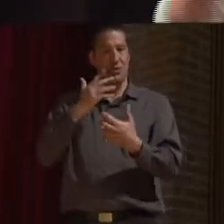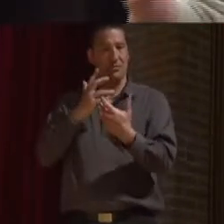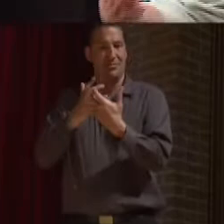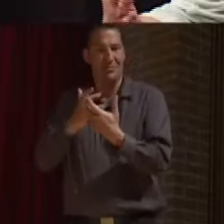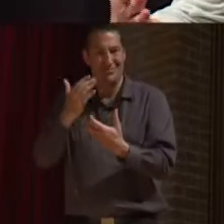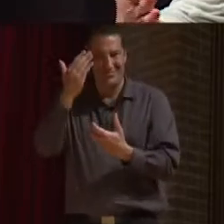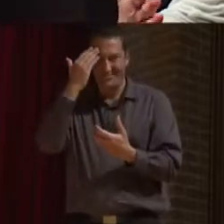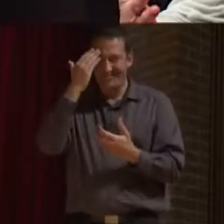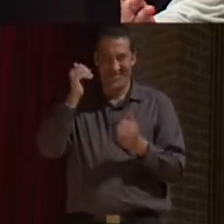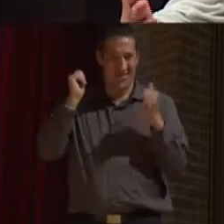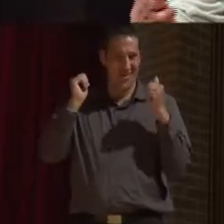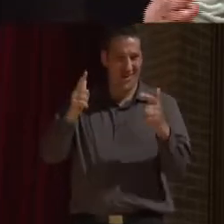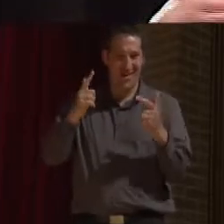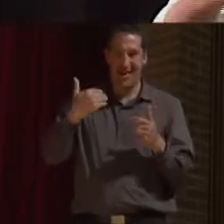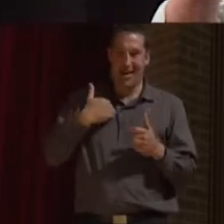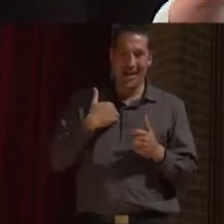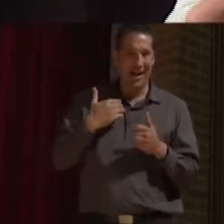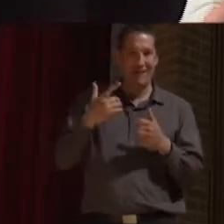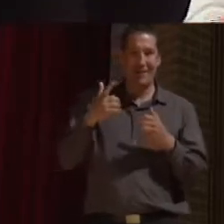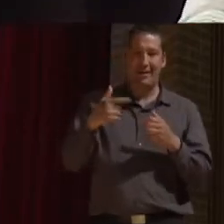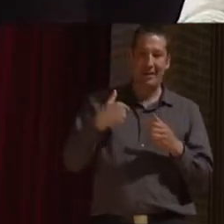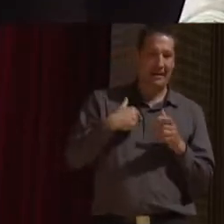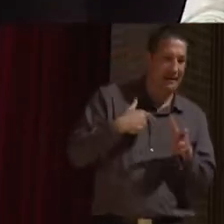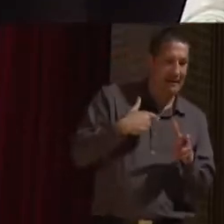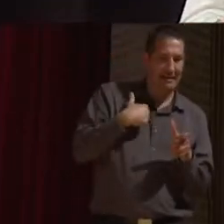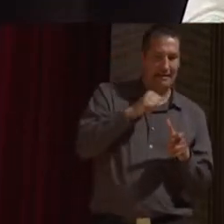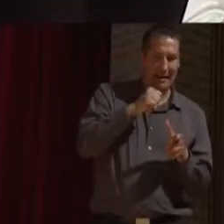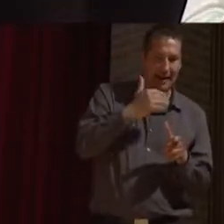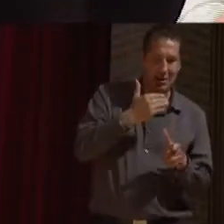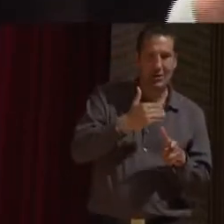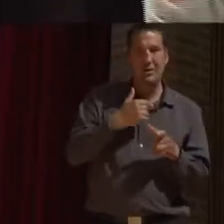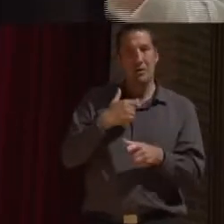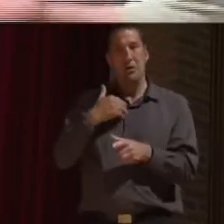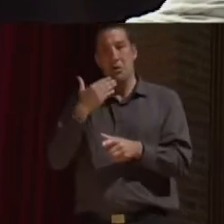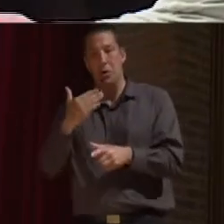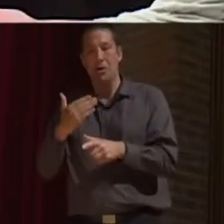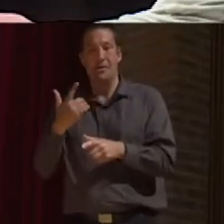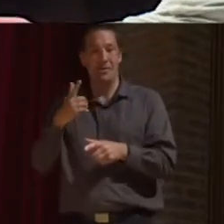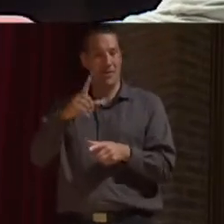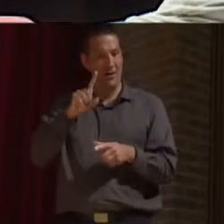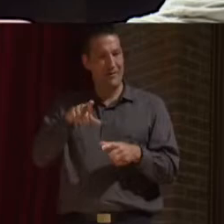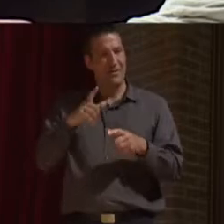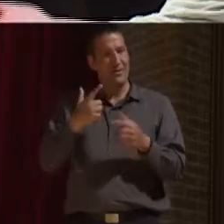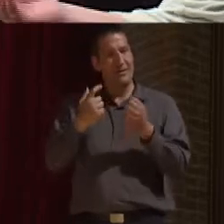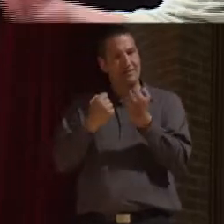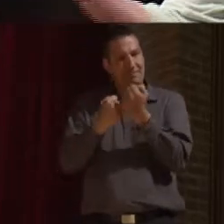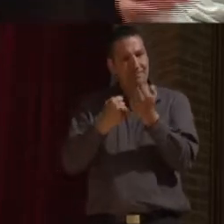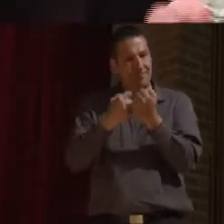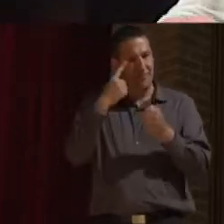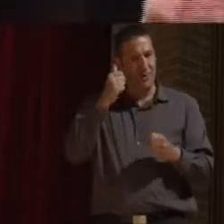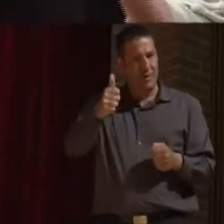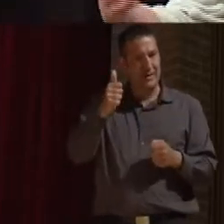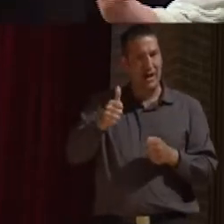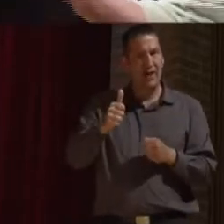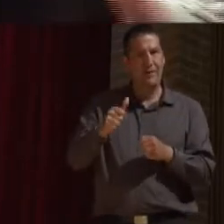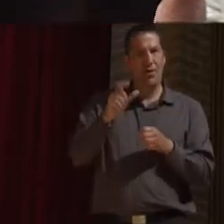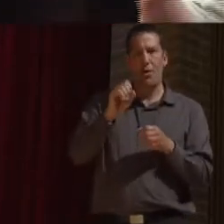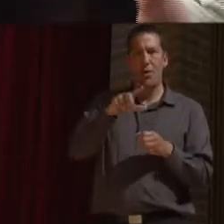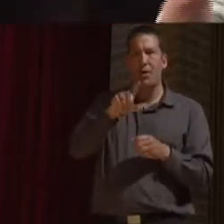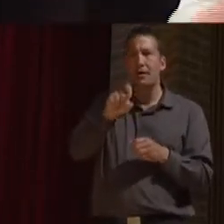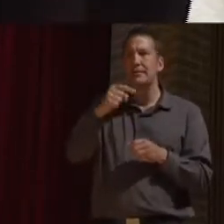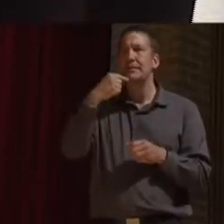and this just happens to be yours, and being able to advocate for that, to say, Mr. Haley, I didn't really understand, can you tell me again,